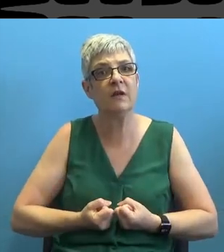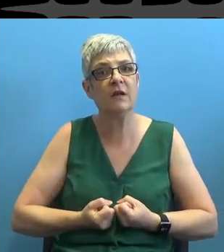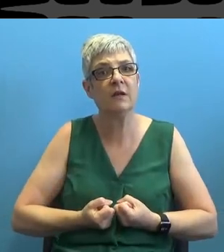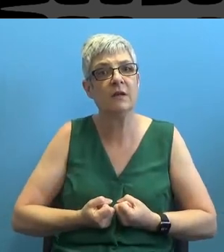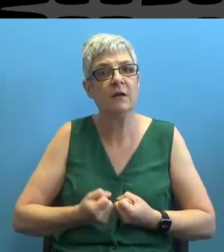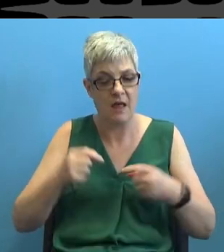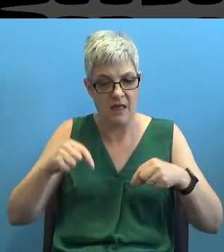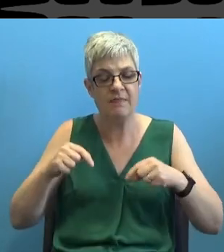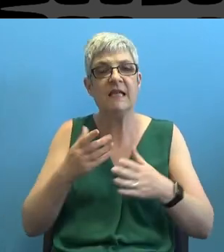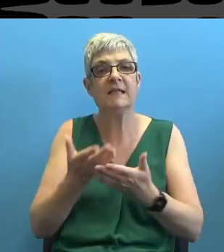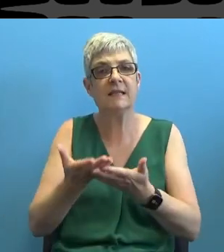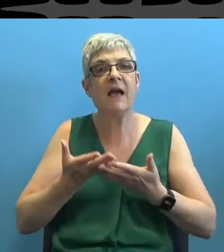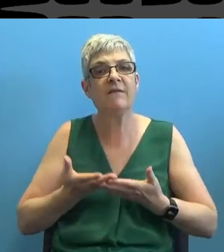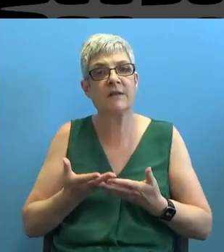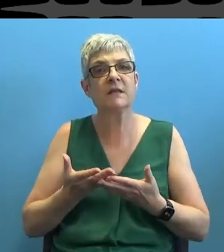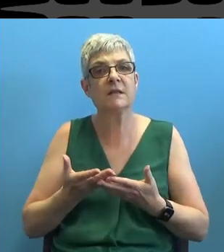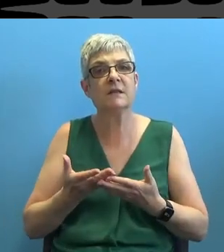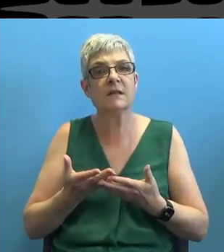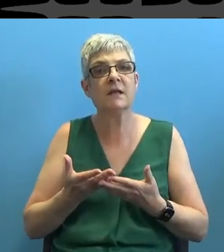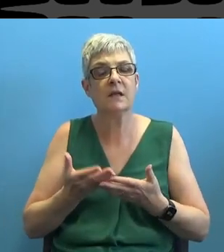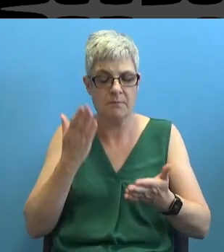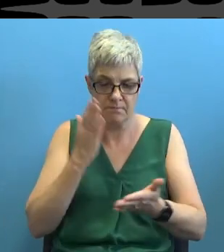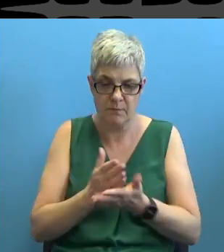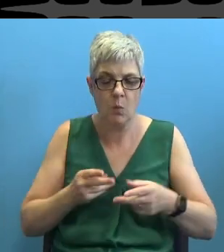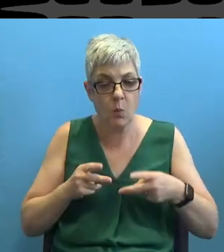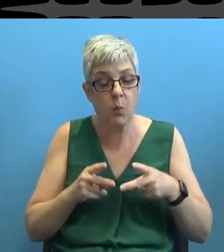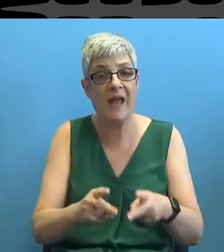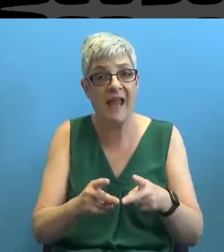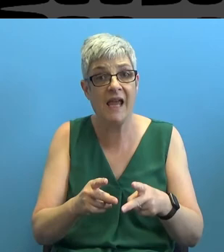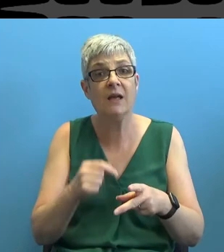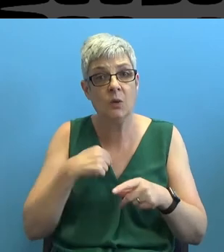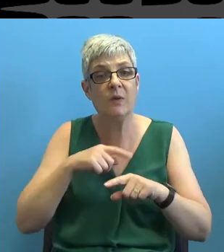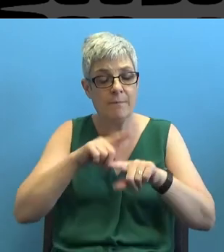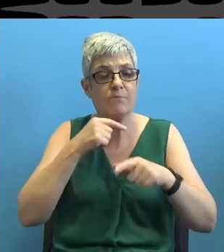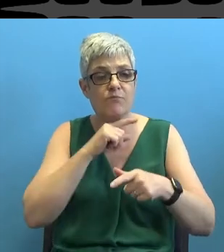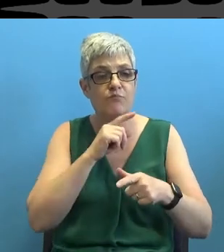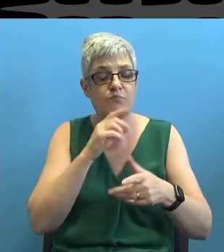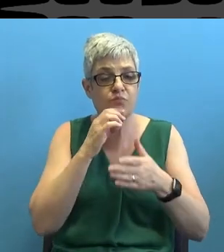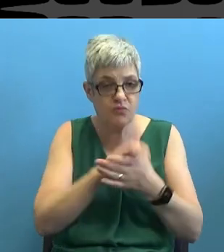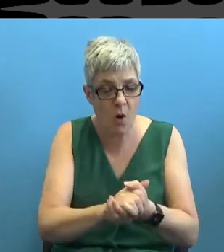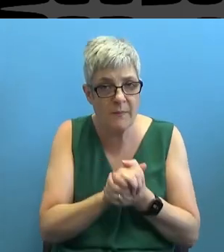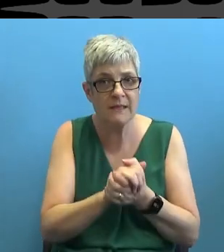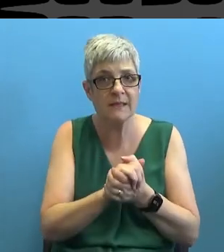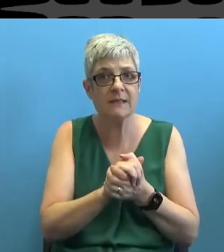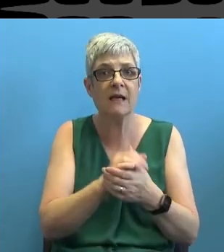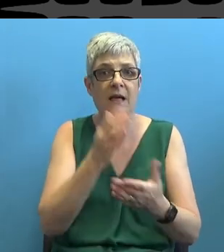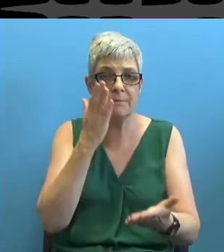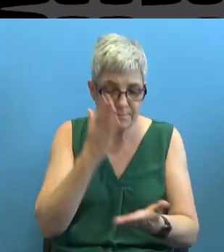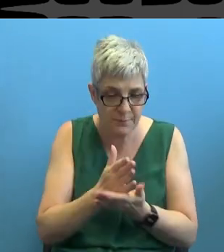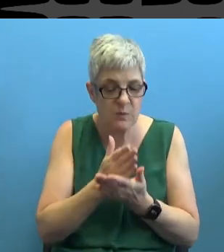gifts. And so such is the way that we promise and pledge ourselves to be.